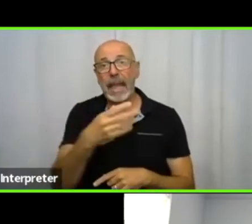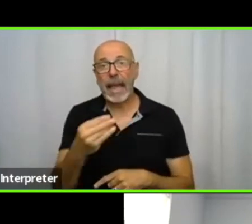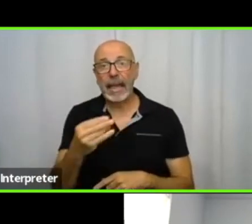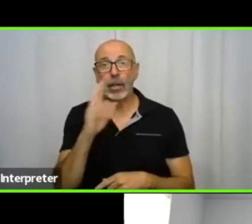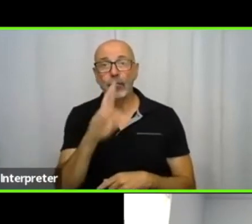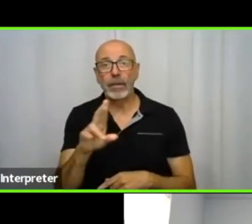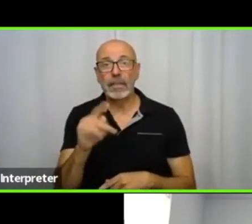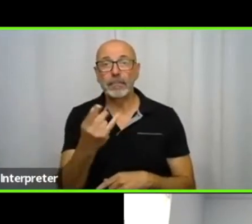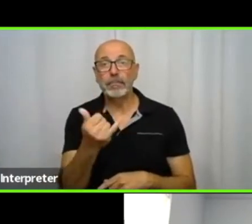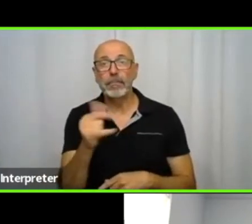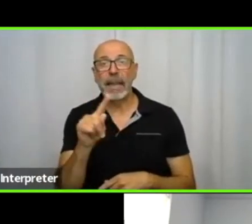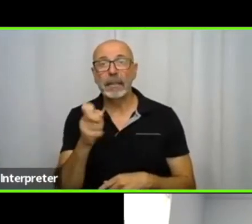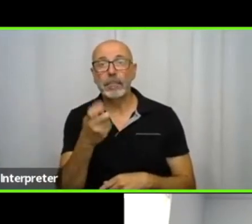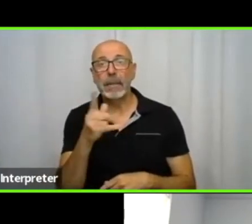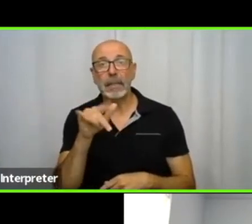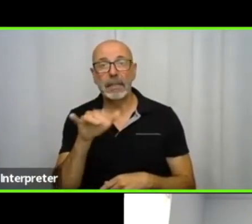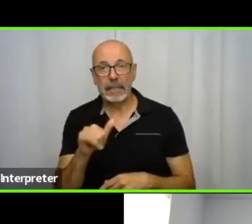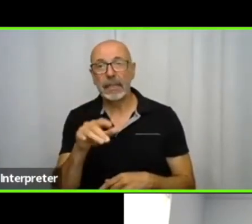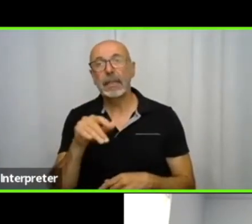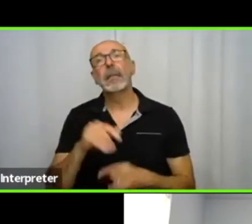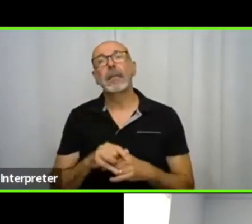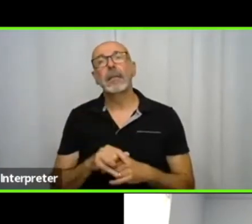philip.p@respectability.org. That's